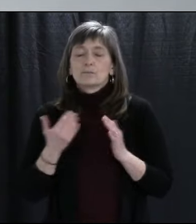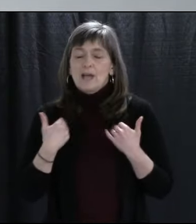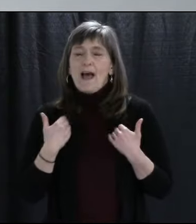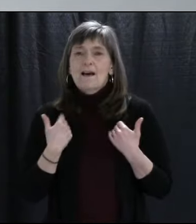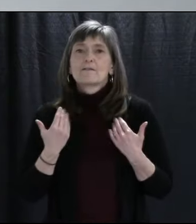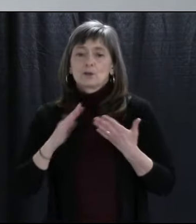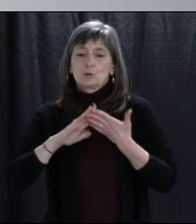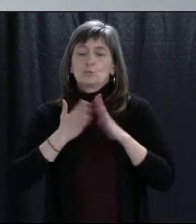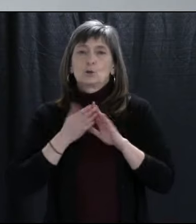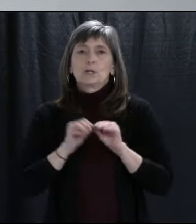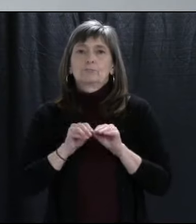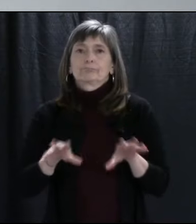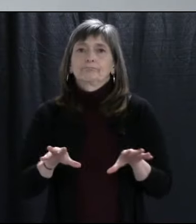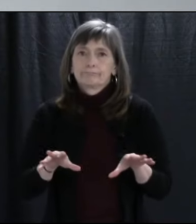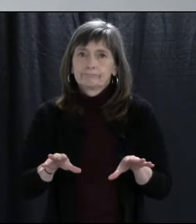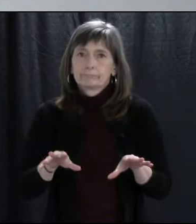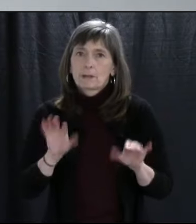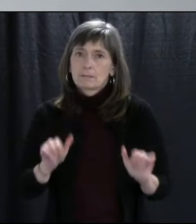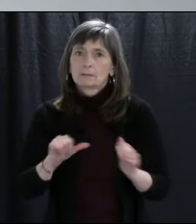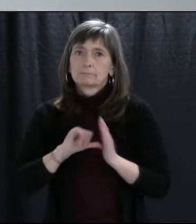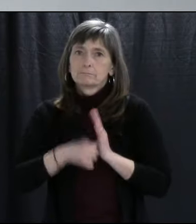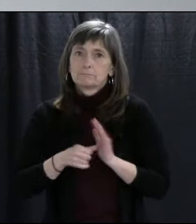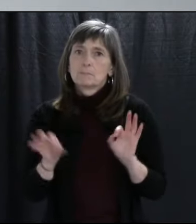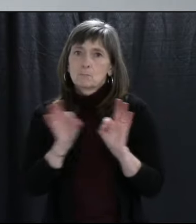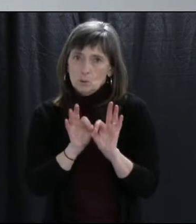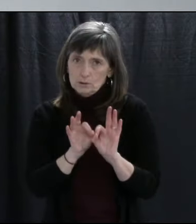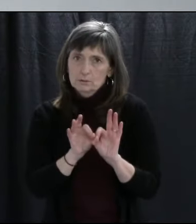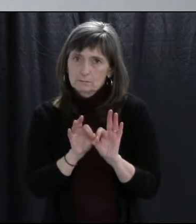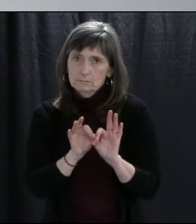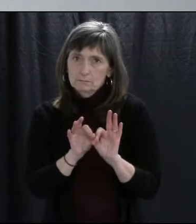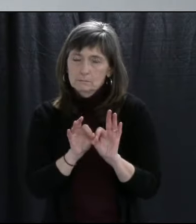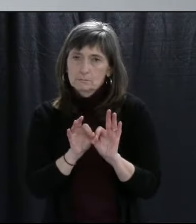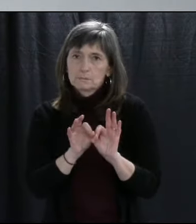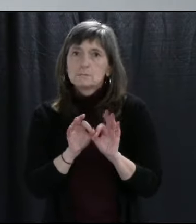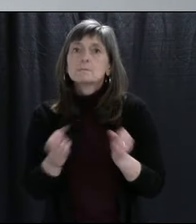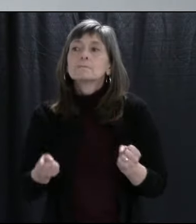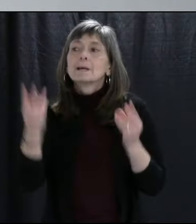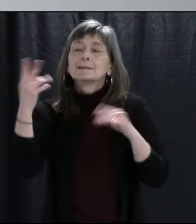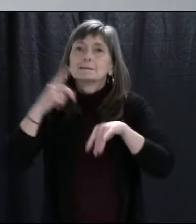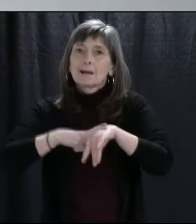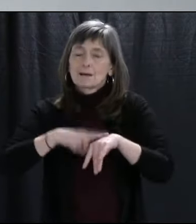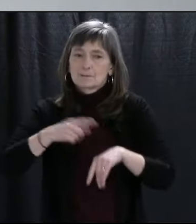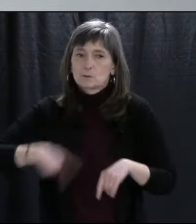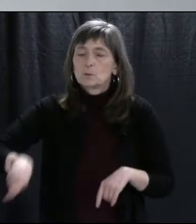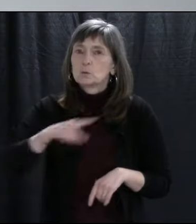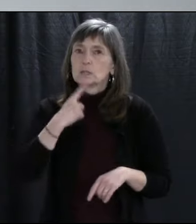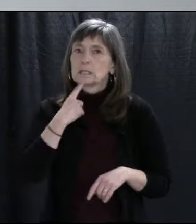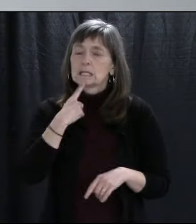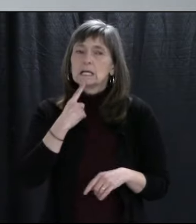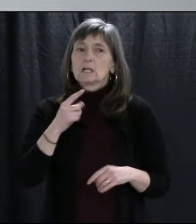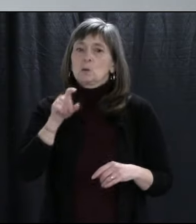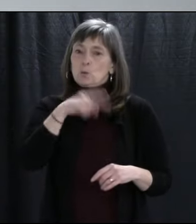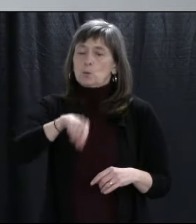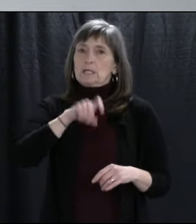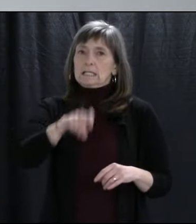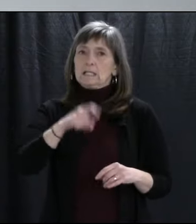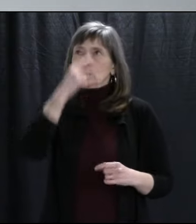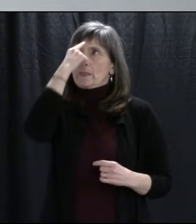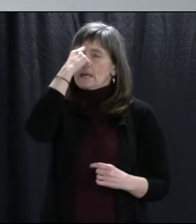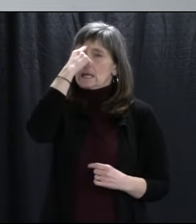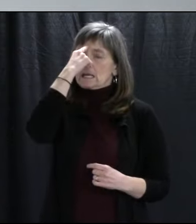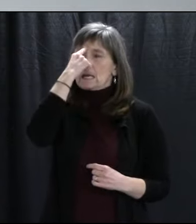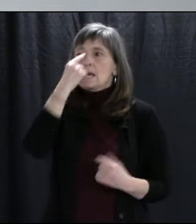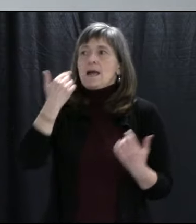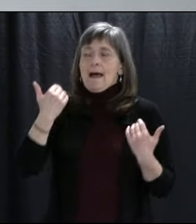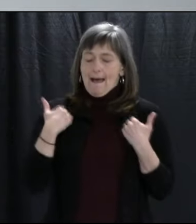a significant development. We have said on many occasions that we need to behave as if this virus is circulating